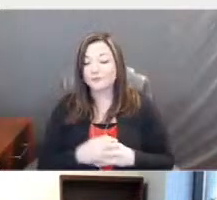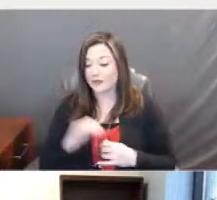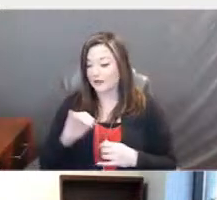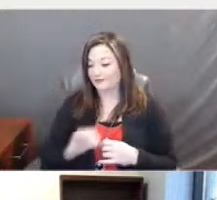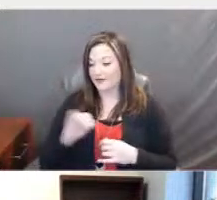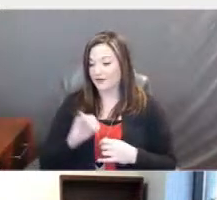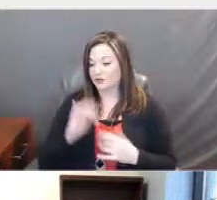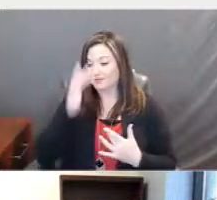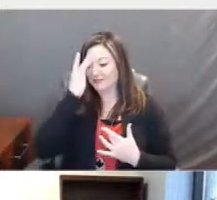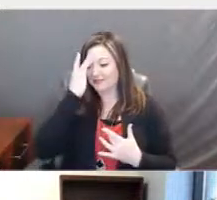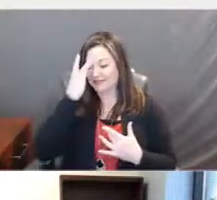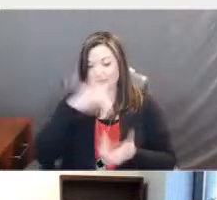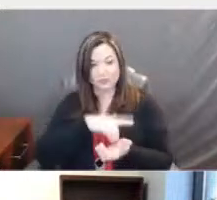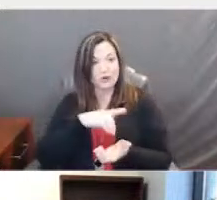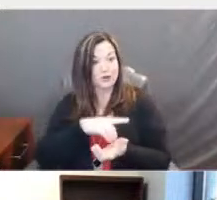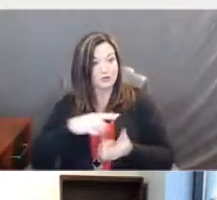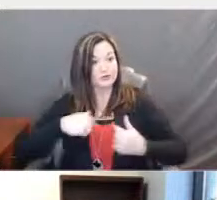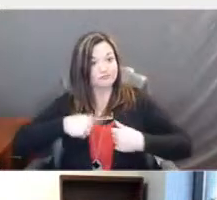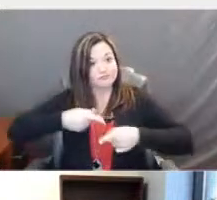disease physician, I've certainly